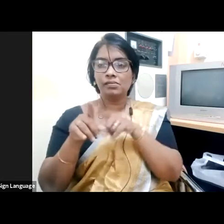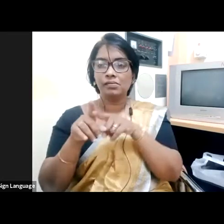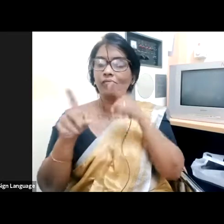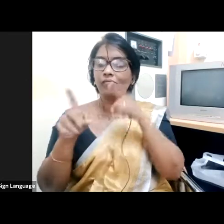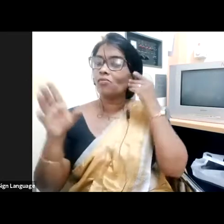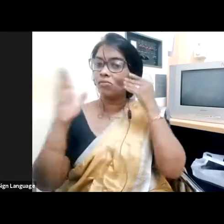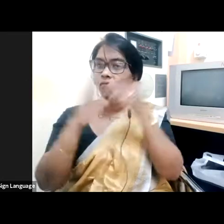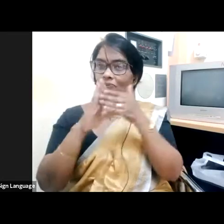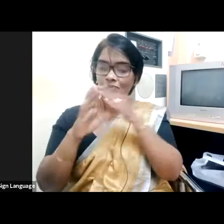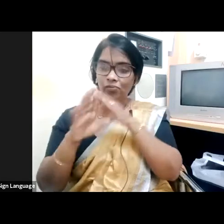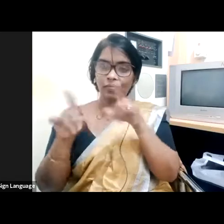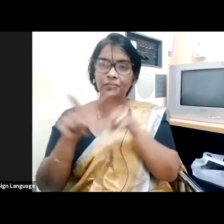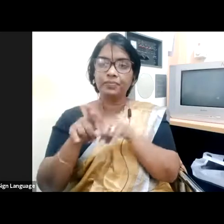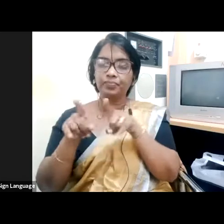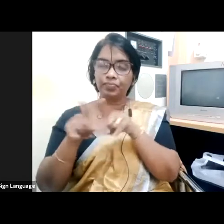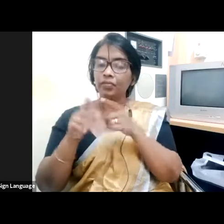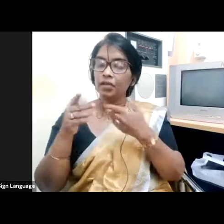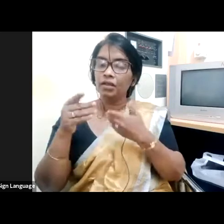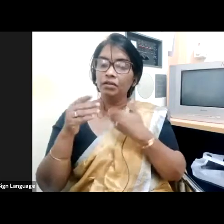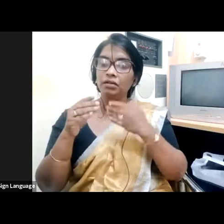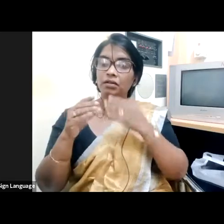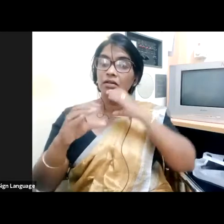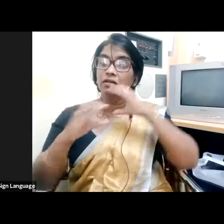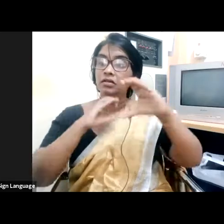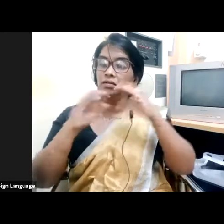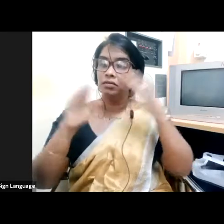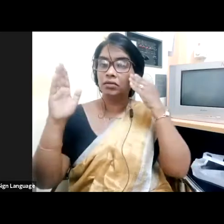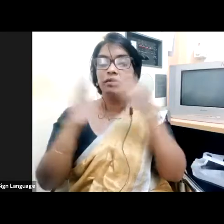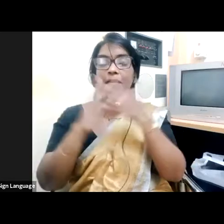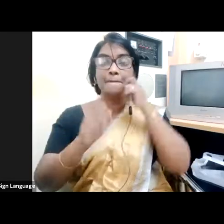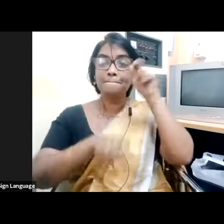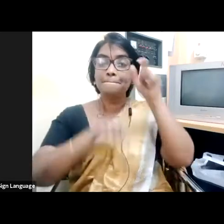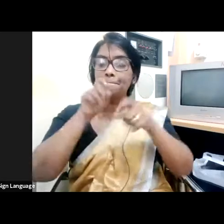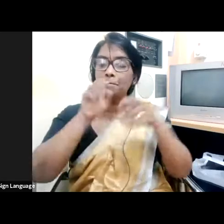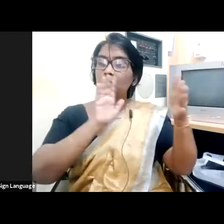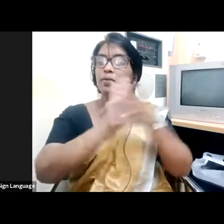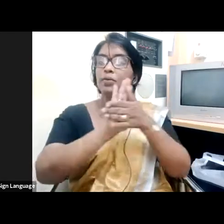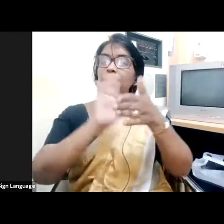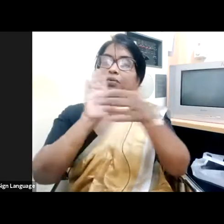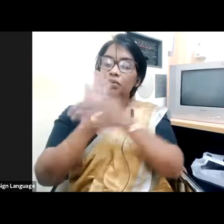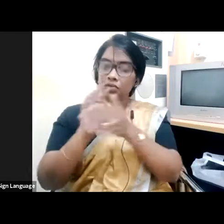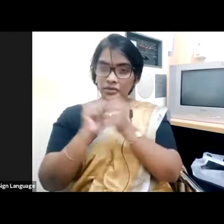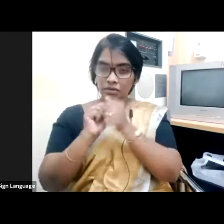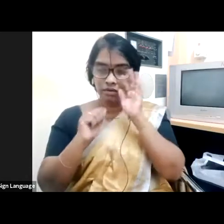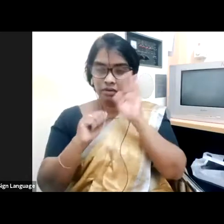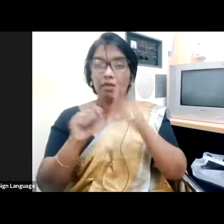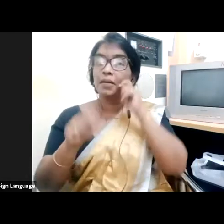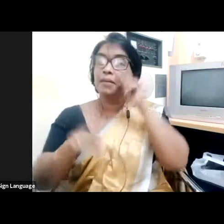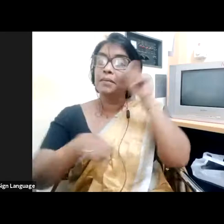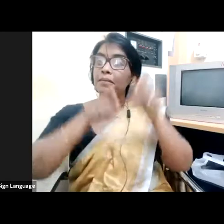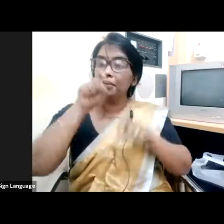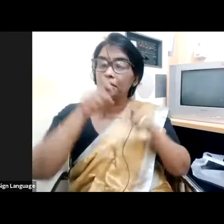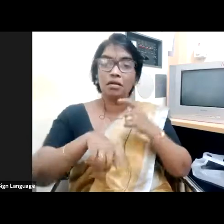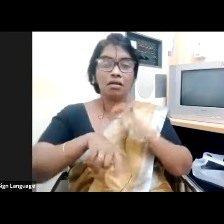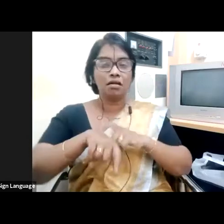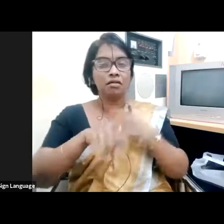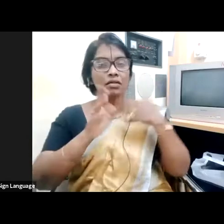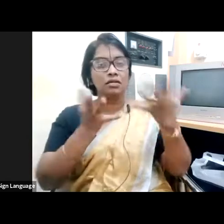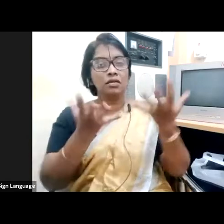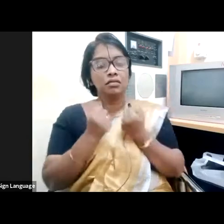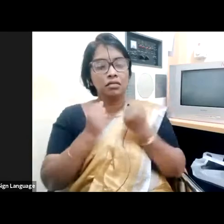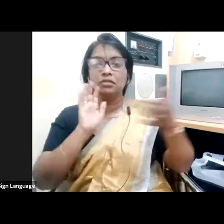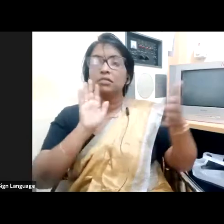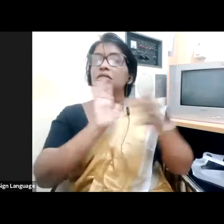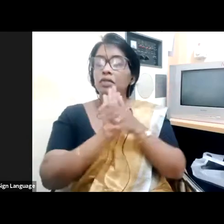to people, we'll connect people to opportunities, and we'll connect people to knowledge. And so that is